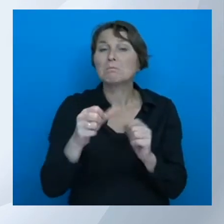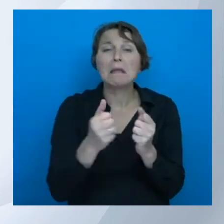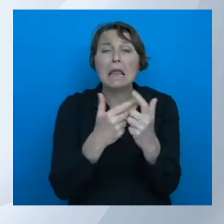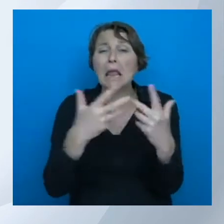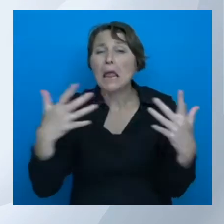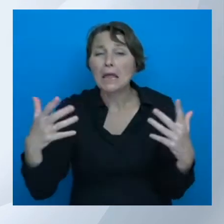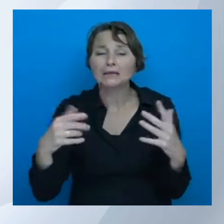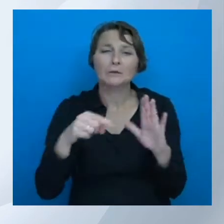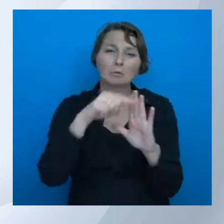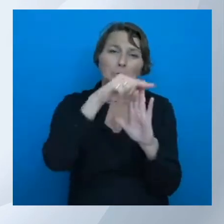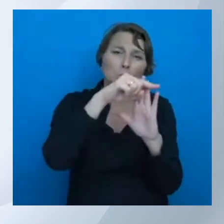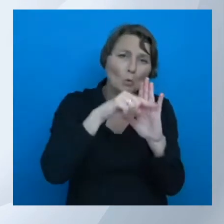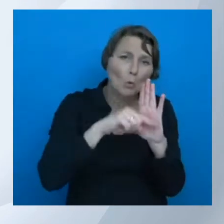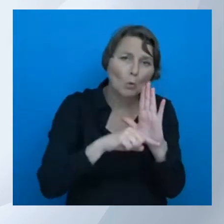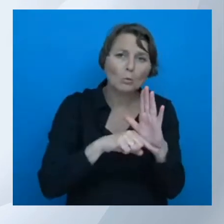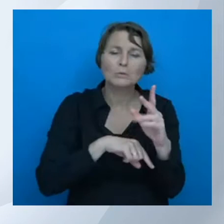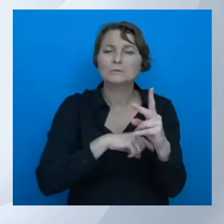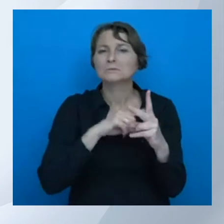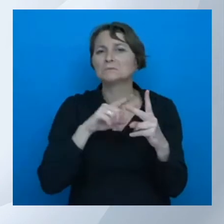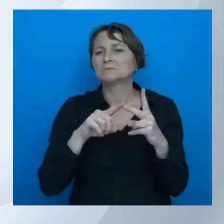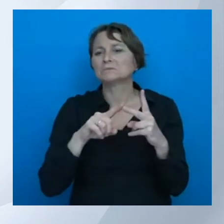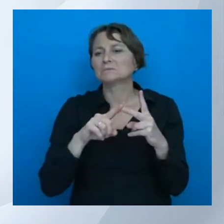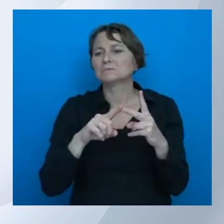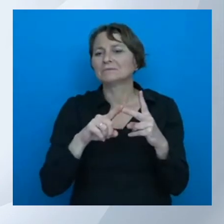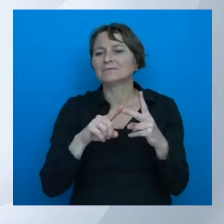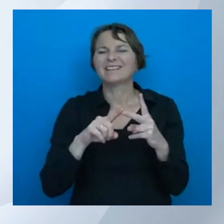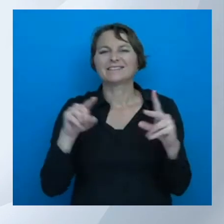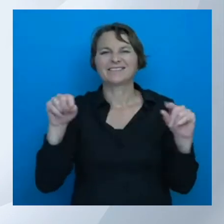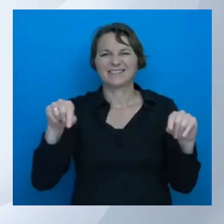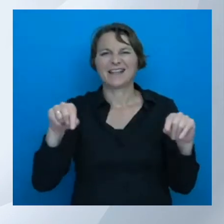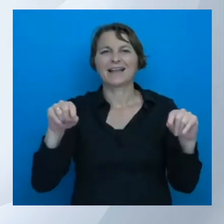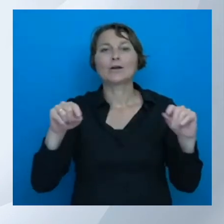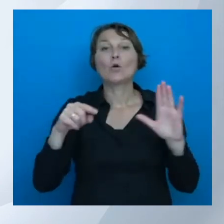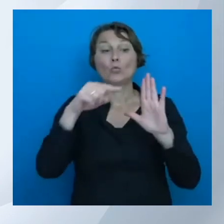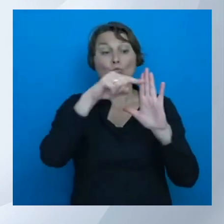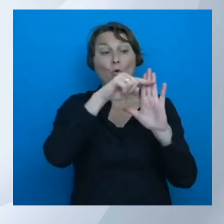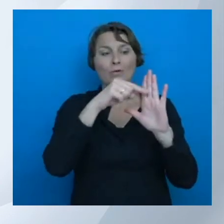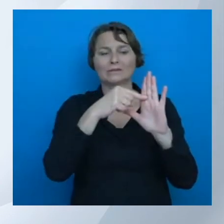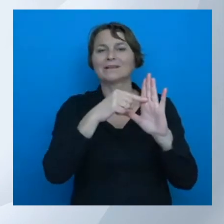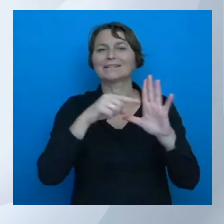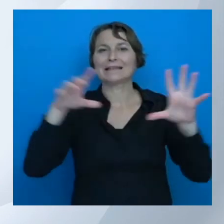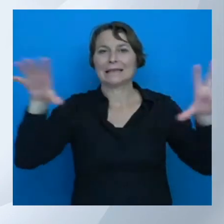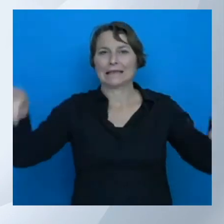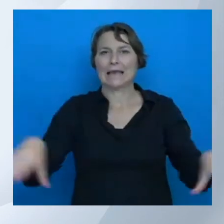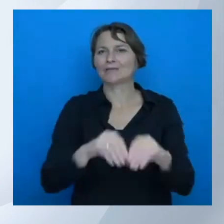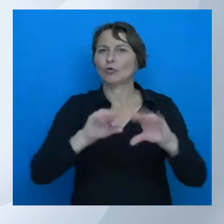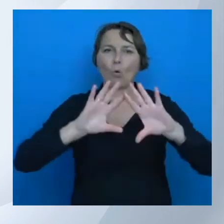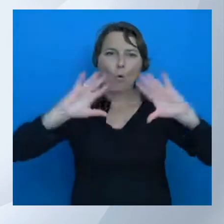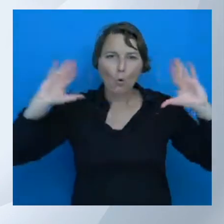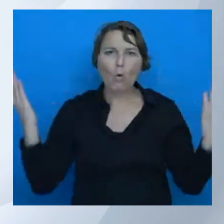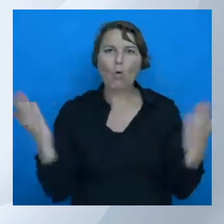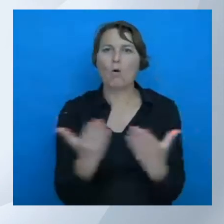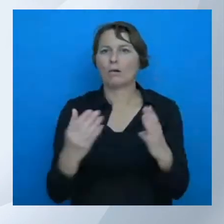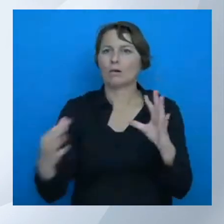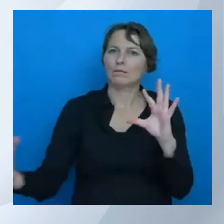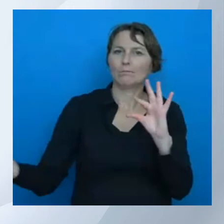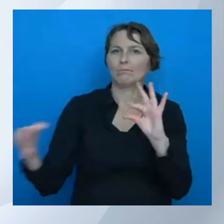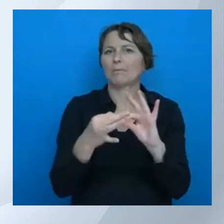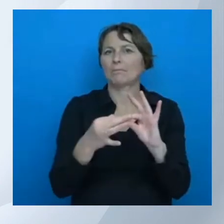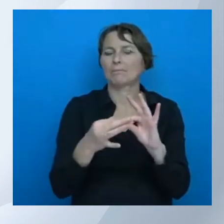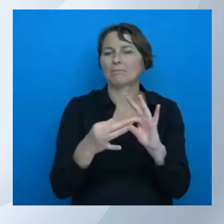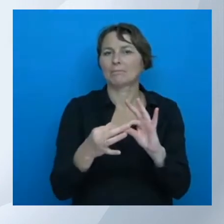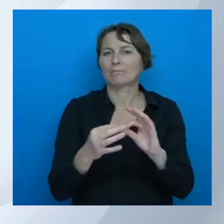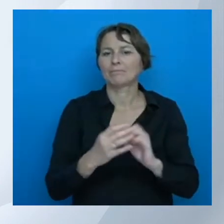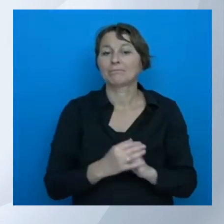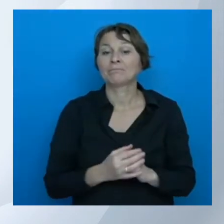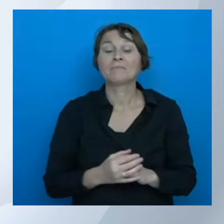are matched. For example, here this is just a catch-all rule. It will route that to this selection of pools. So in this case, we're saying that should